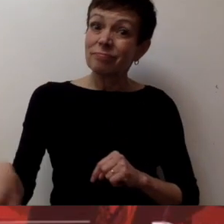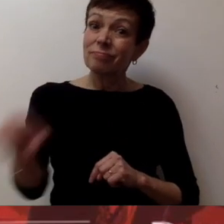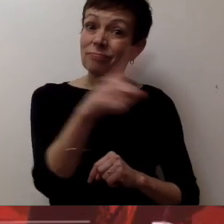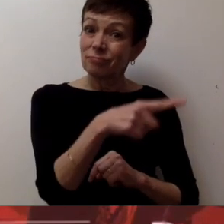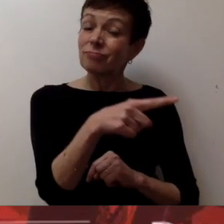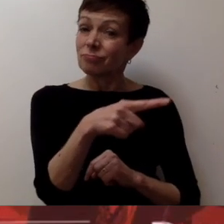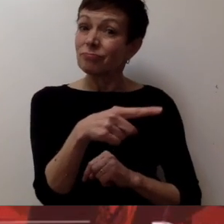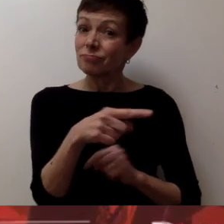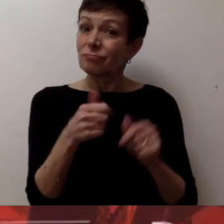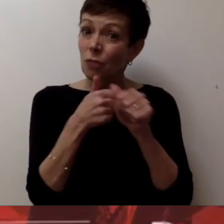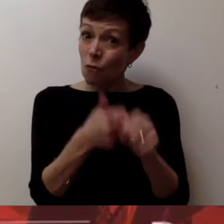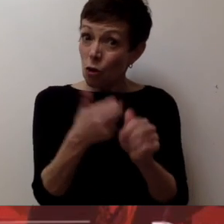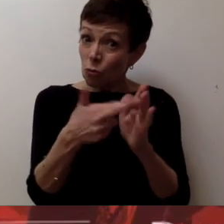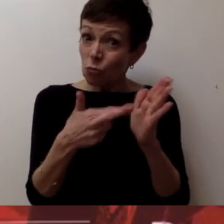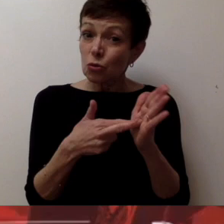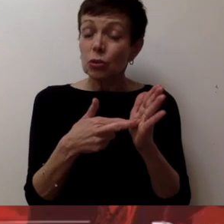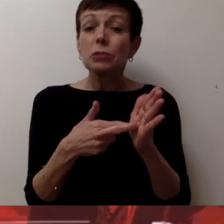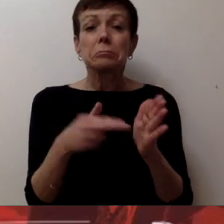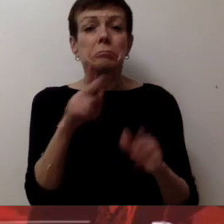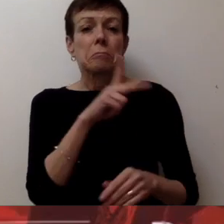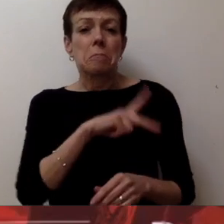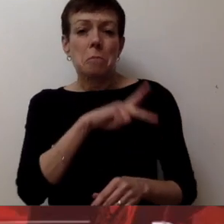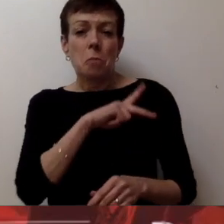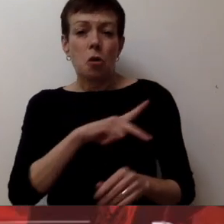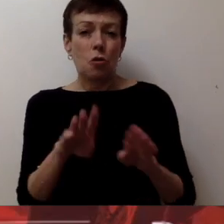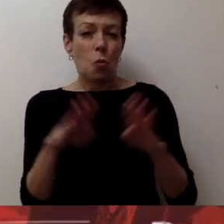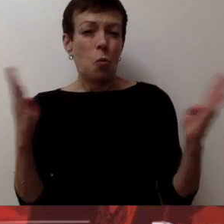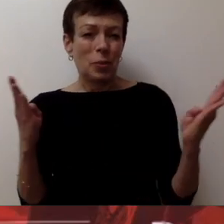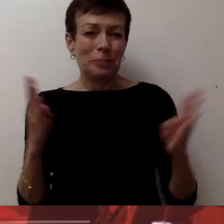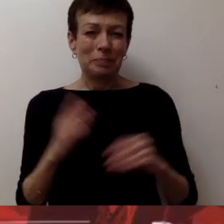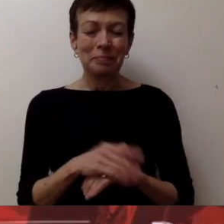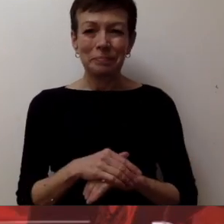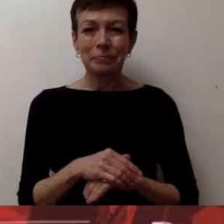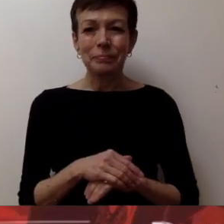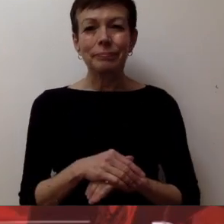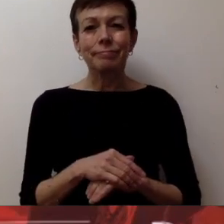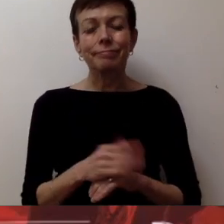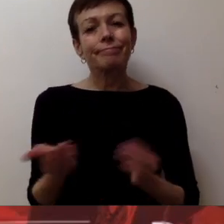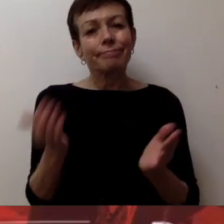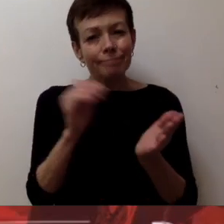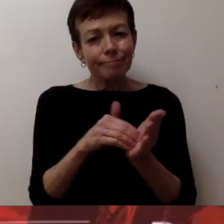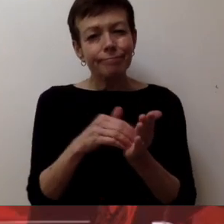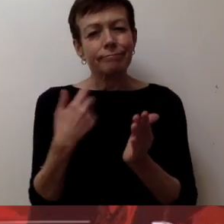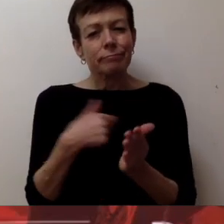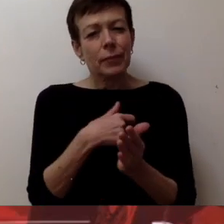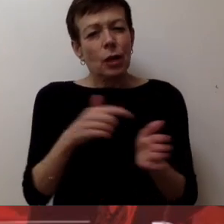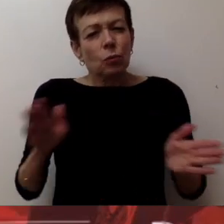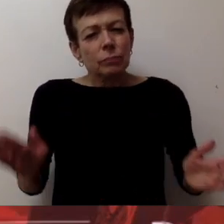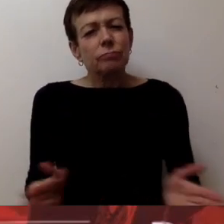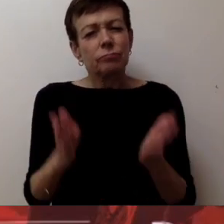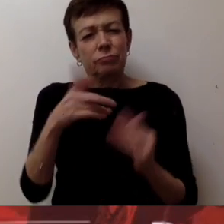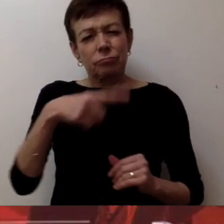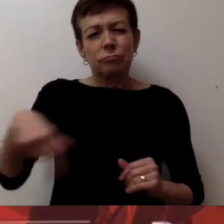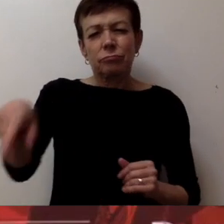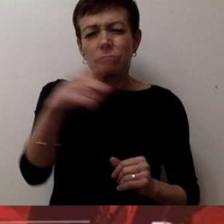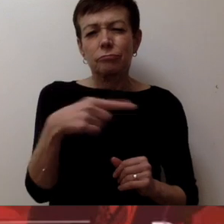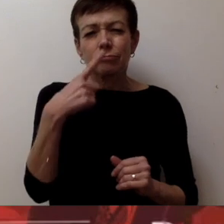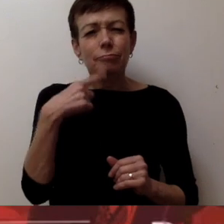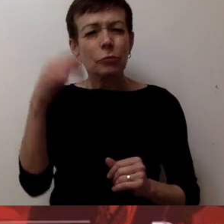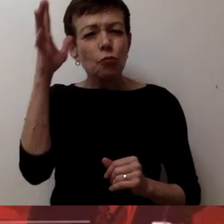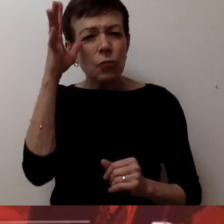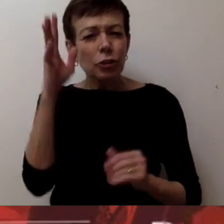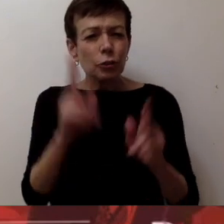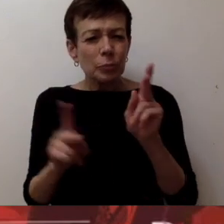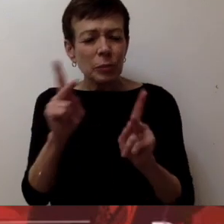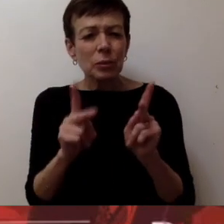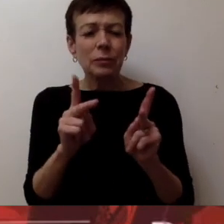that, Red Deer. As always, we continue to encourage all Red Deerians and Central Albertans to follow the guidelines set